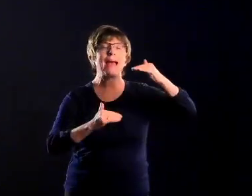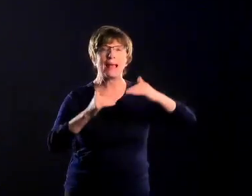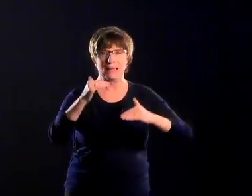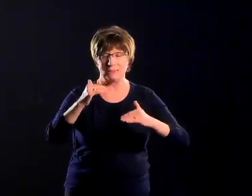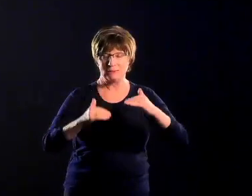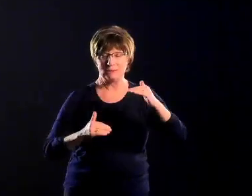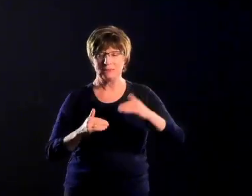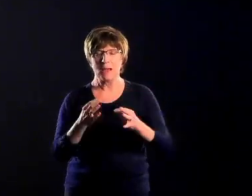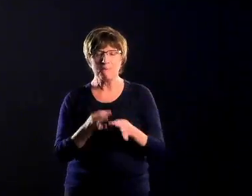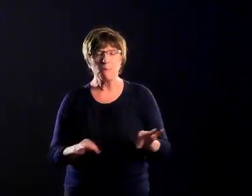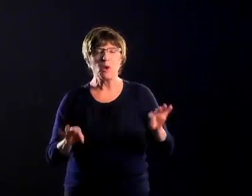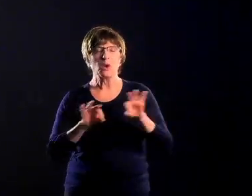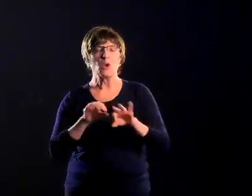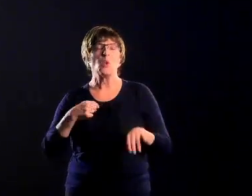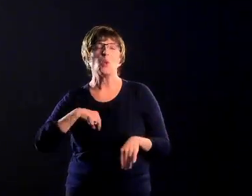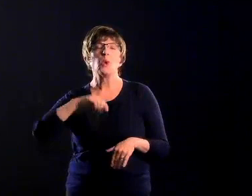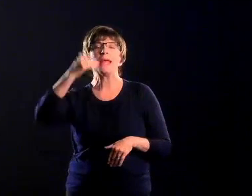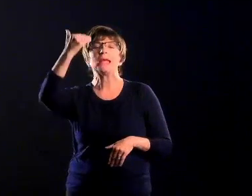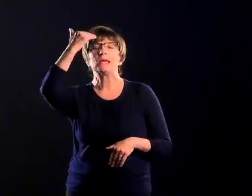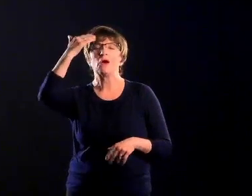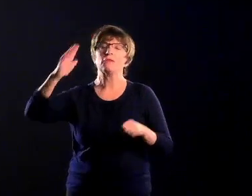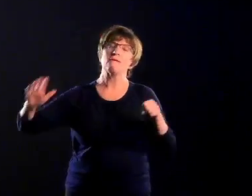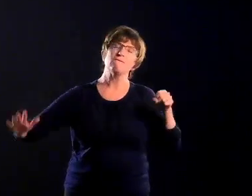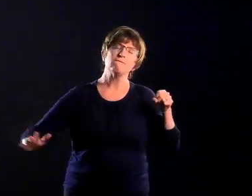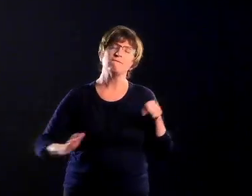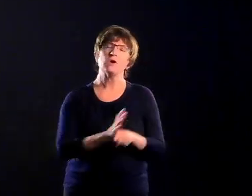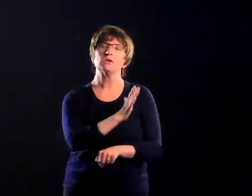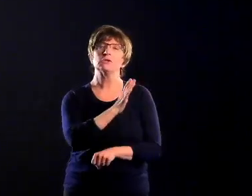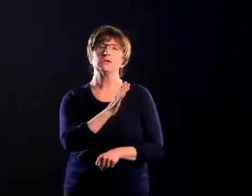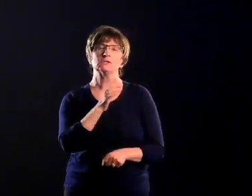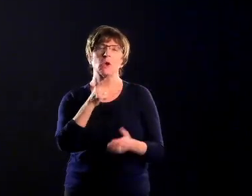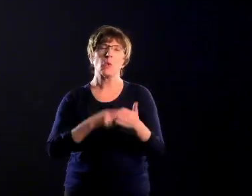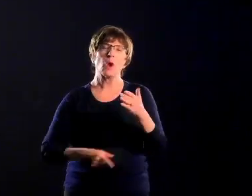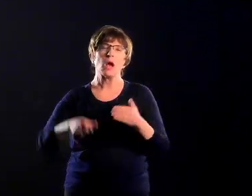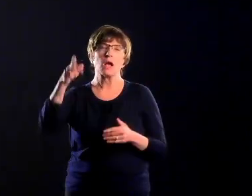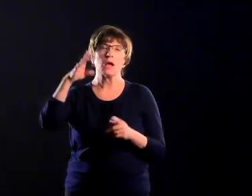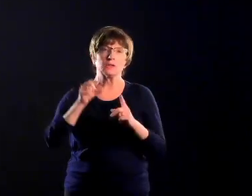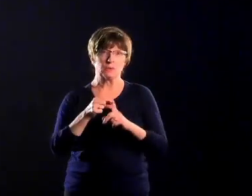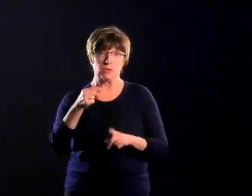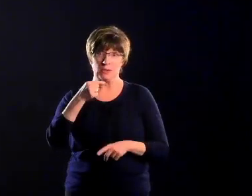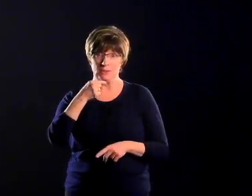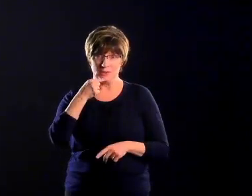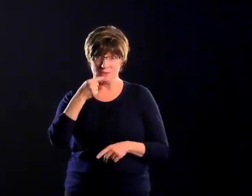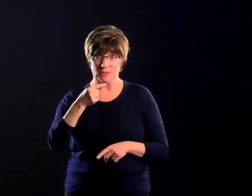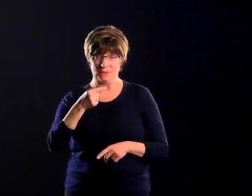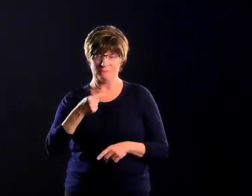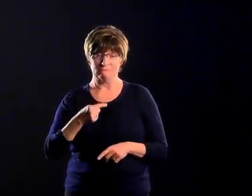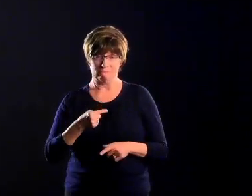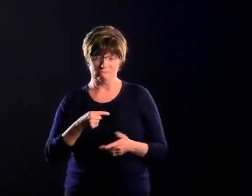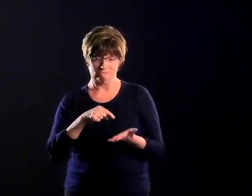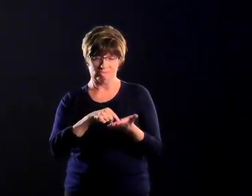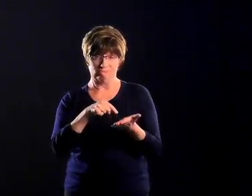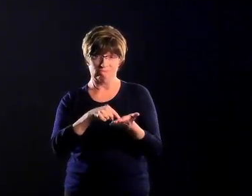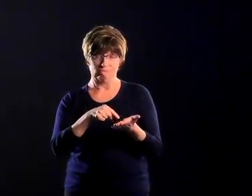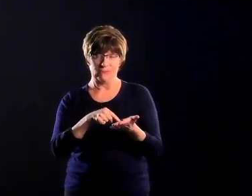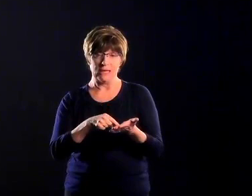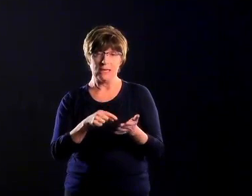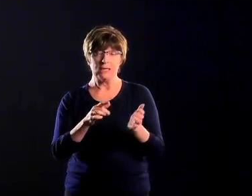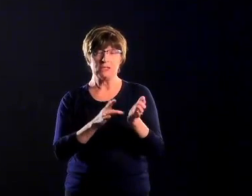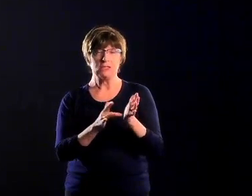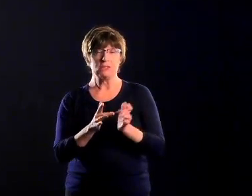why it's really important that we know the fullness of what God's word says to us, because Jesus came